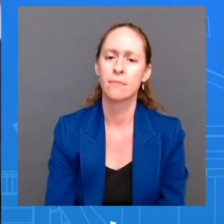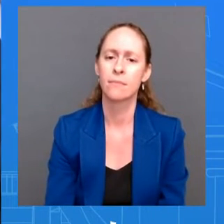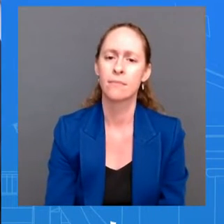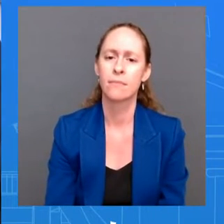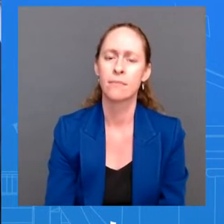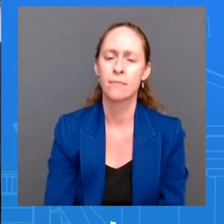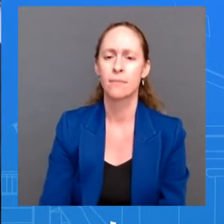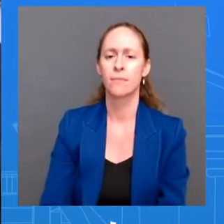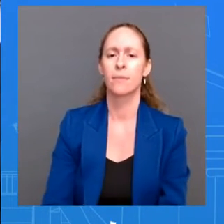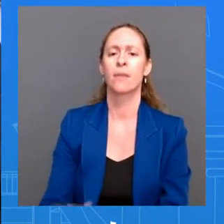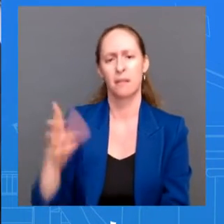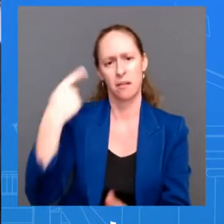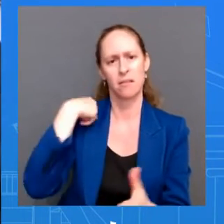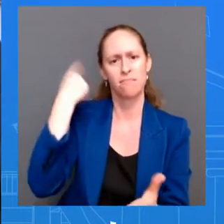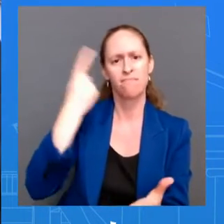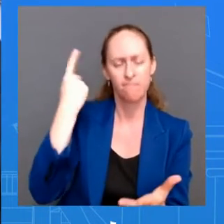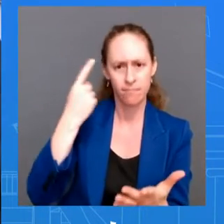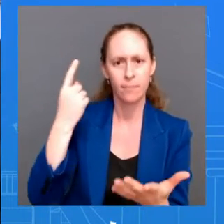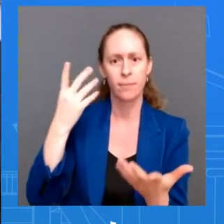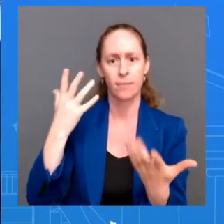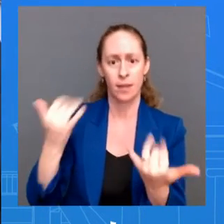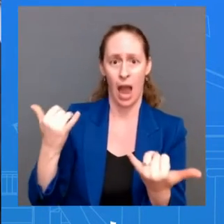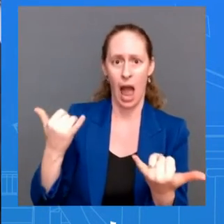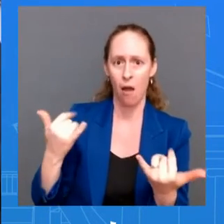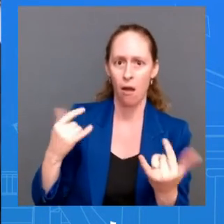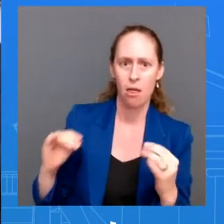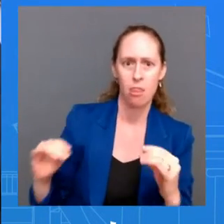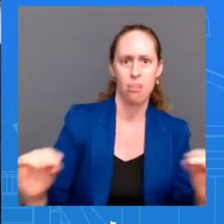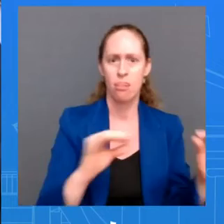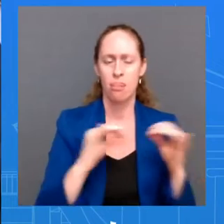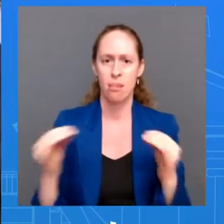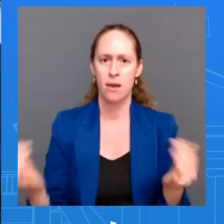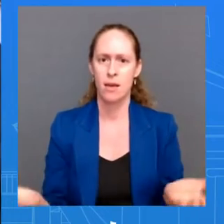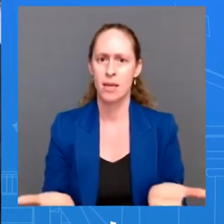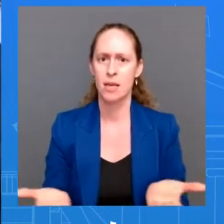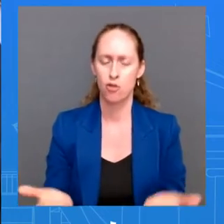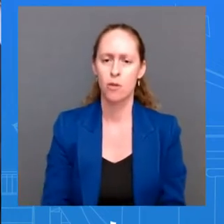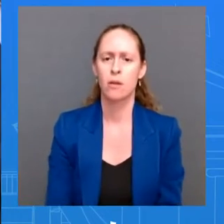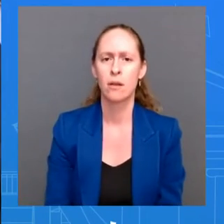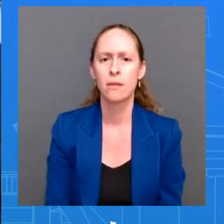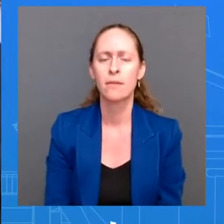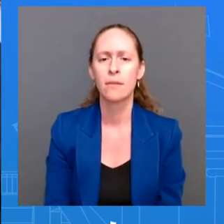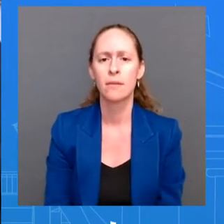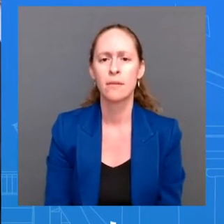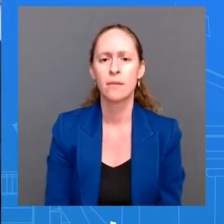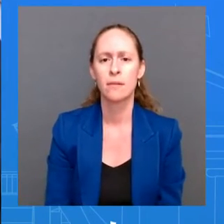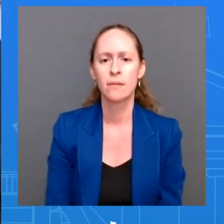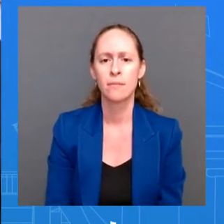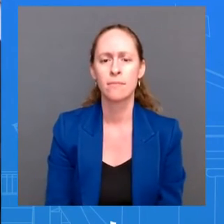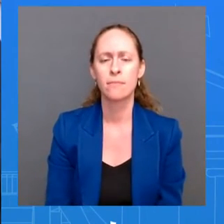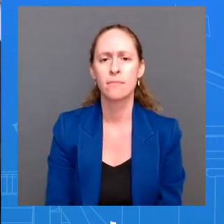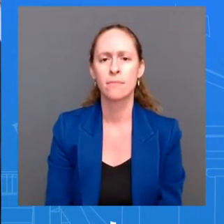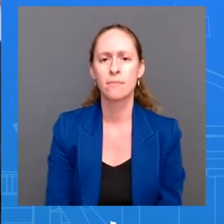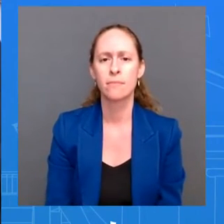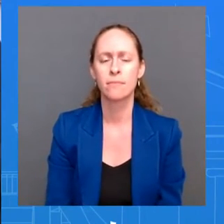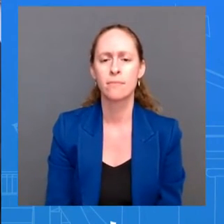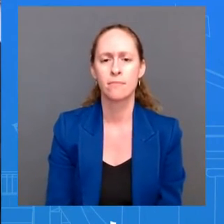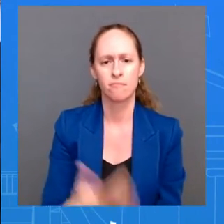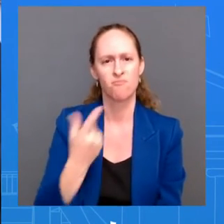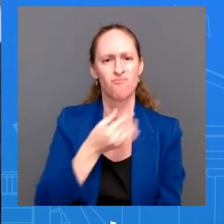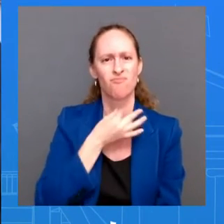you anticipate him having an event away from the White House, maybe taking a day